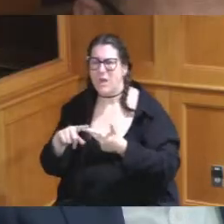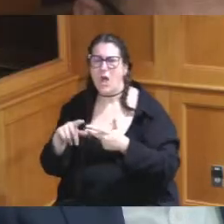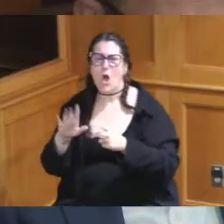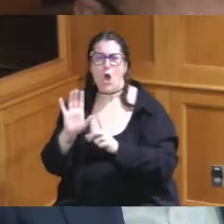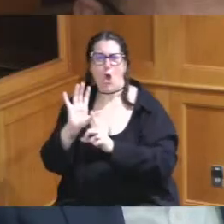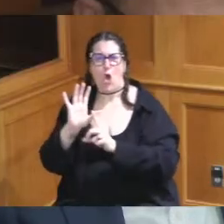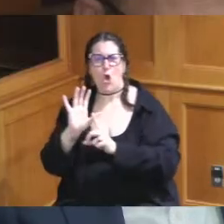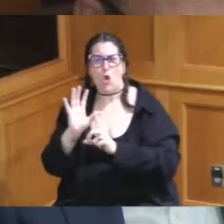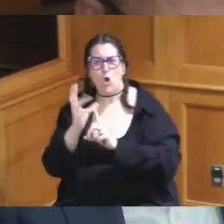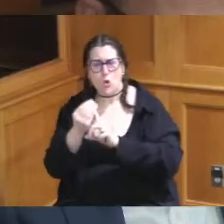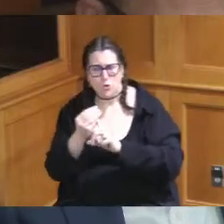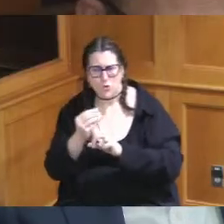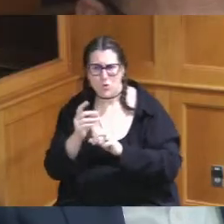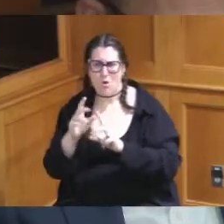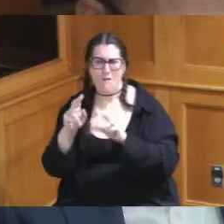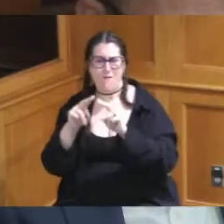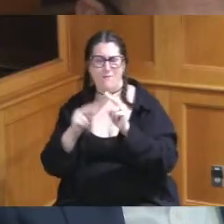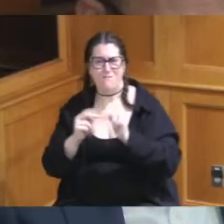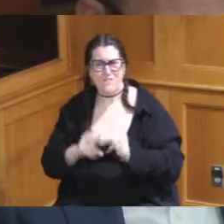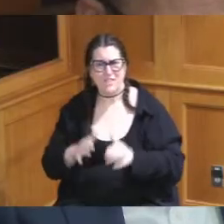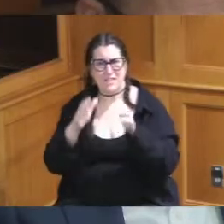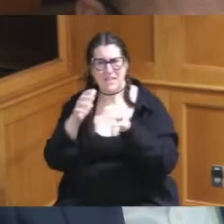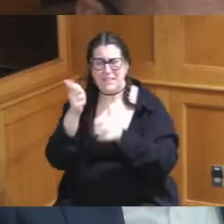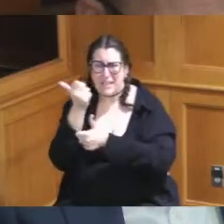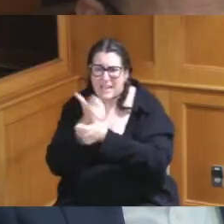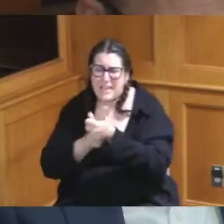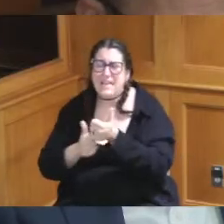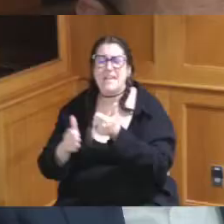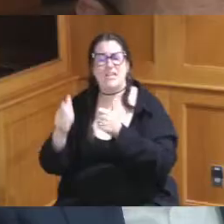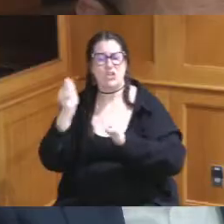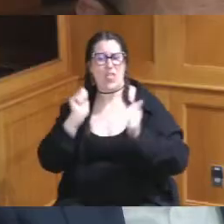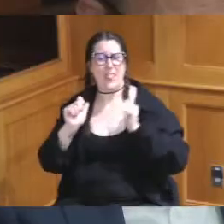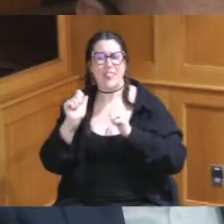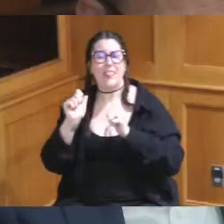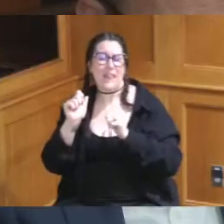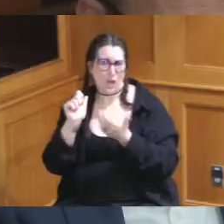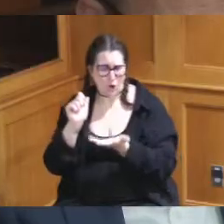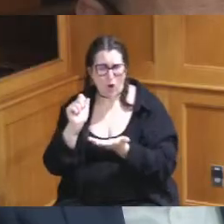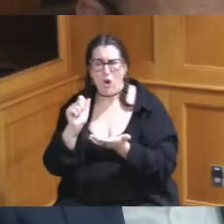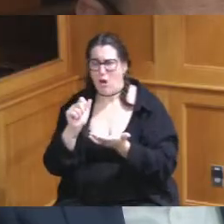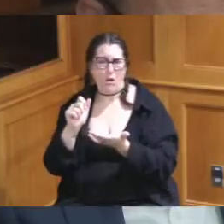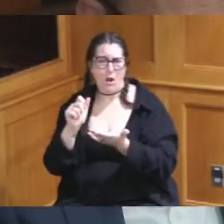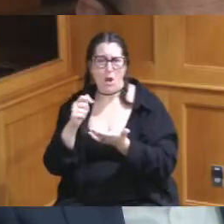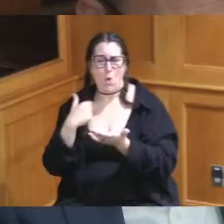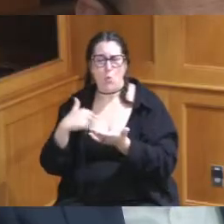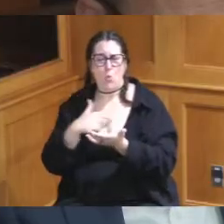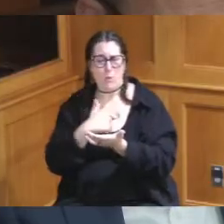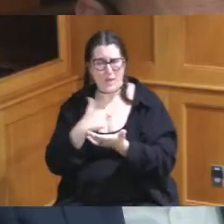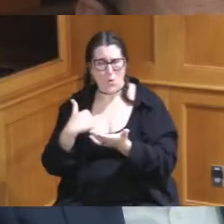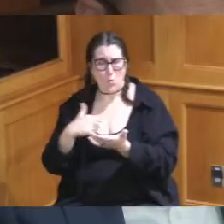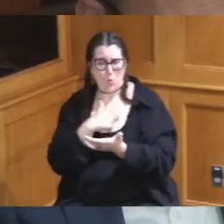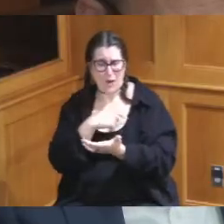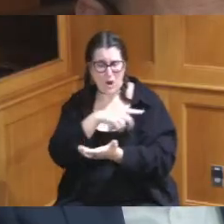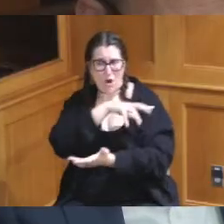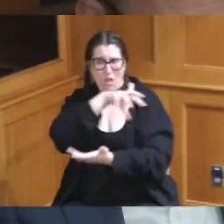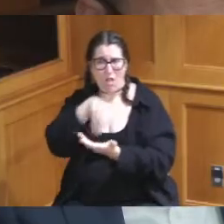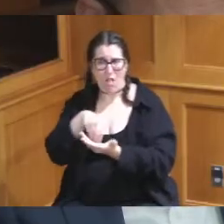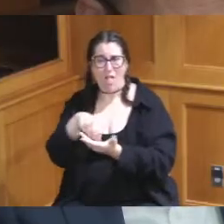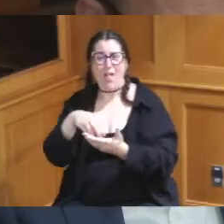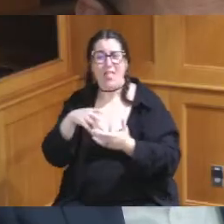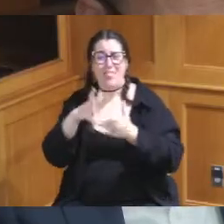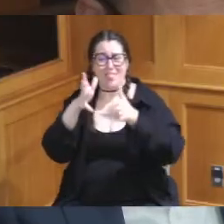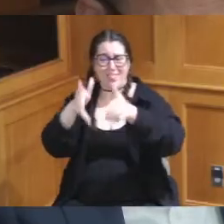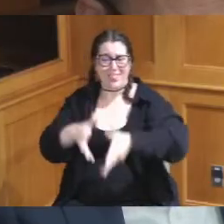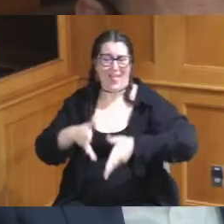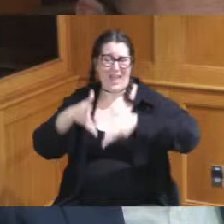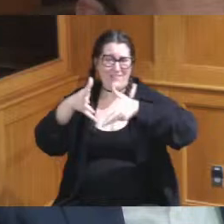facility, every theater will be able to get the money left over. They put us in the leftover, including us,